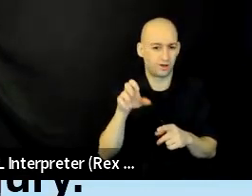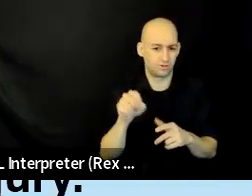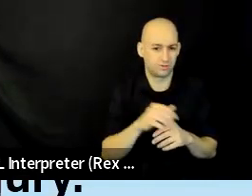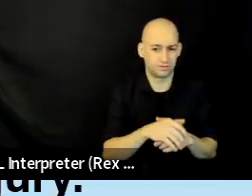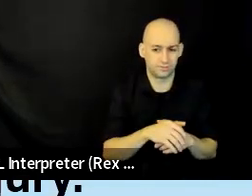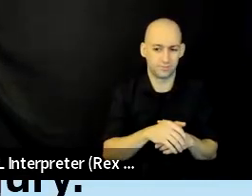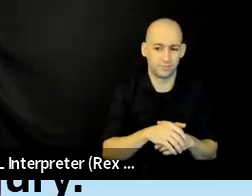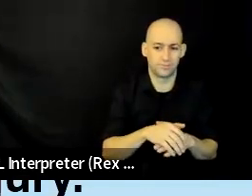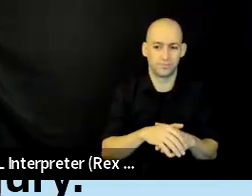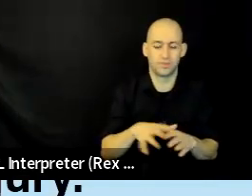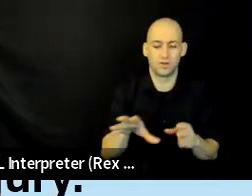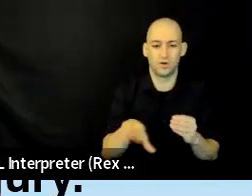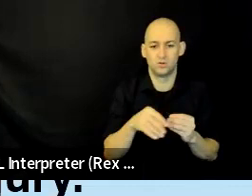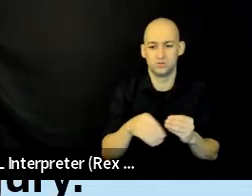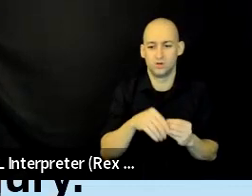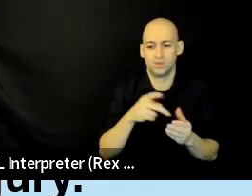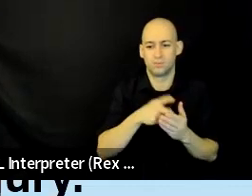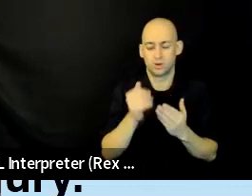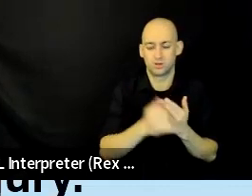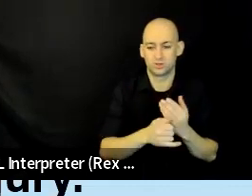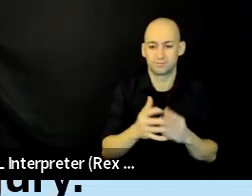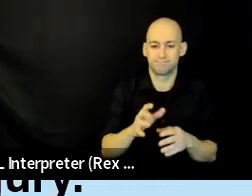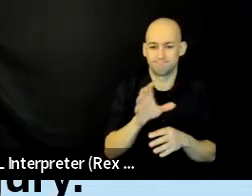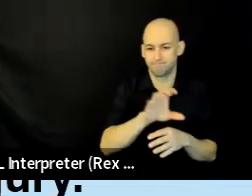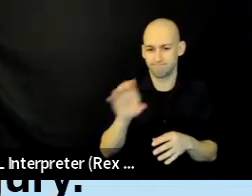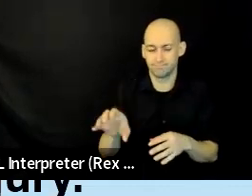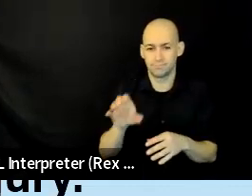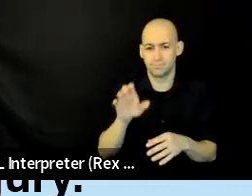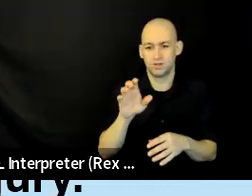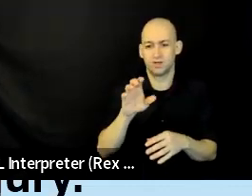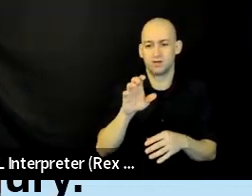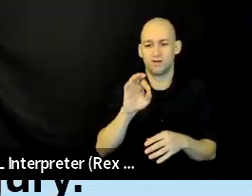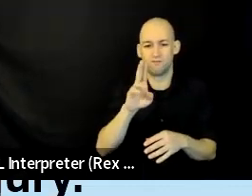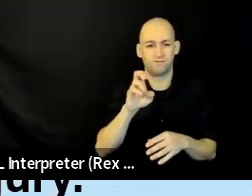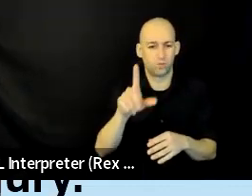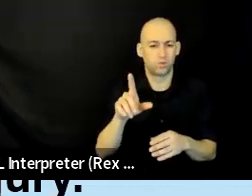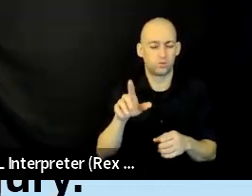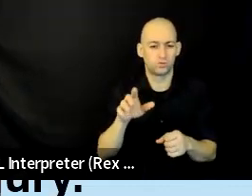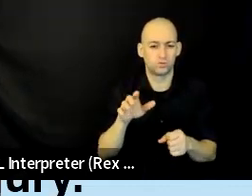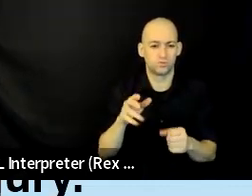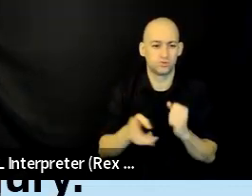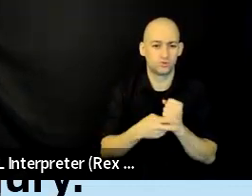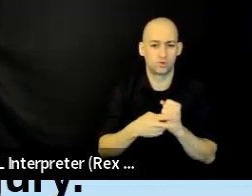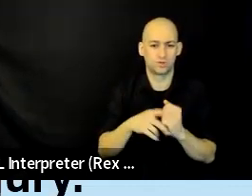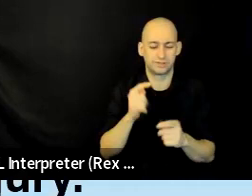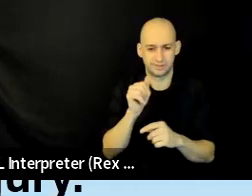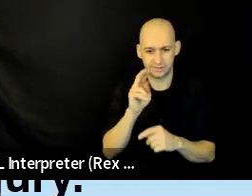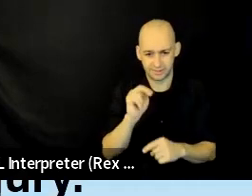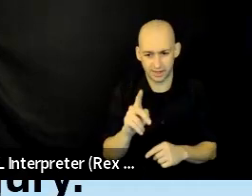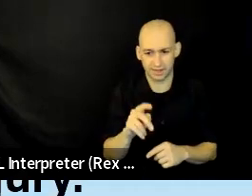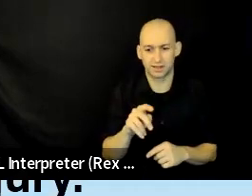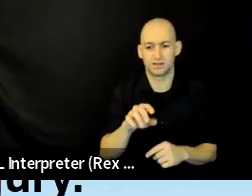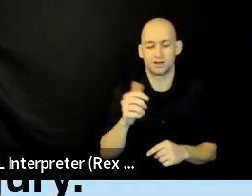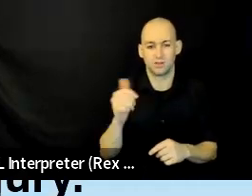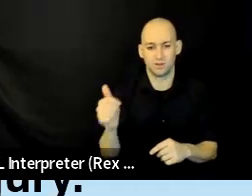Also, the project avoids the existing fuel storage tanks, water well, and generator along the western boundary of the truck stop,